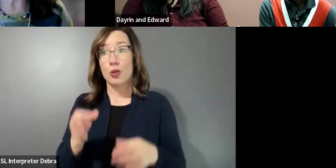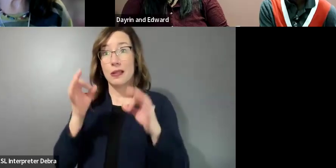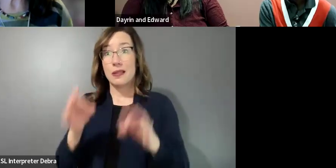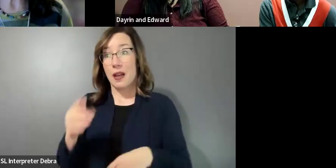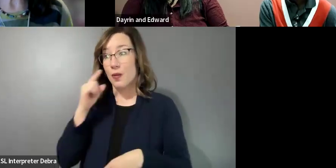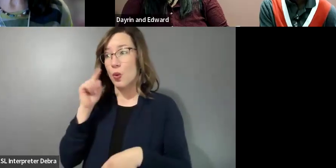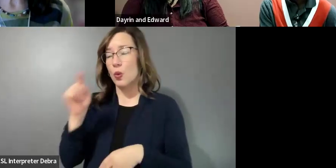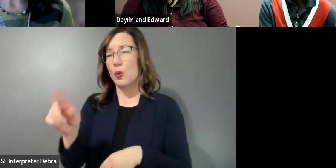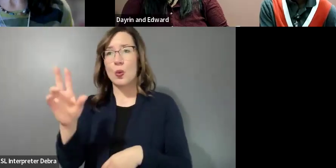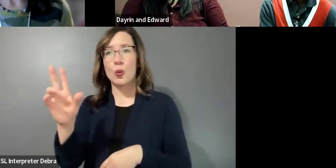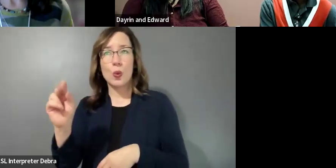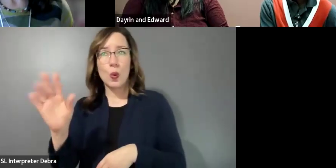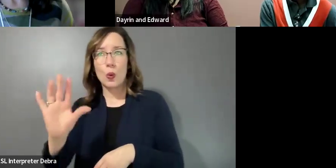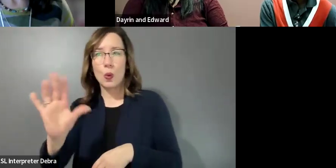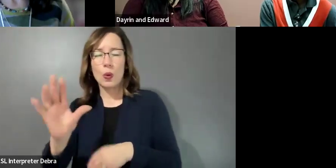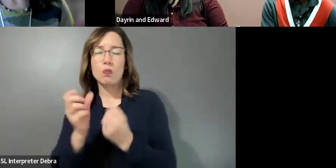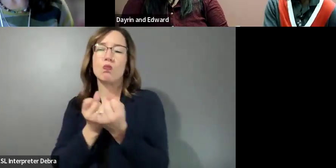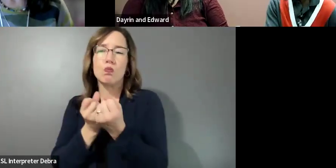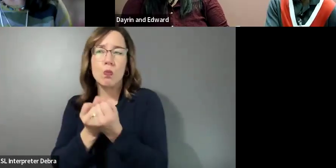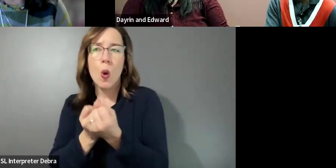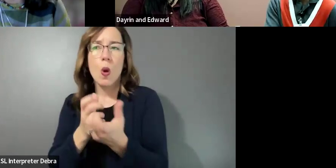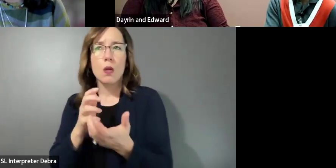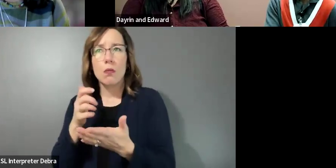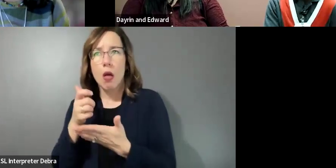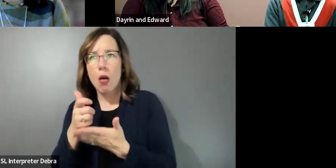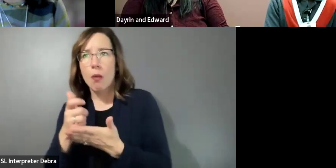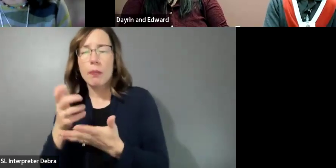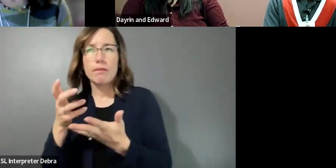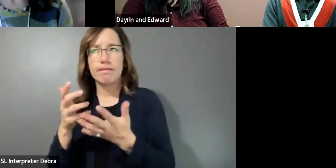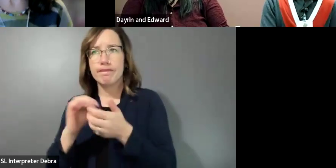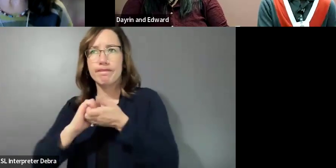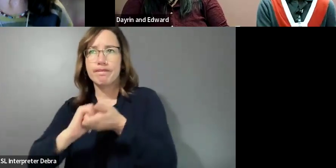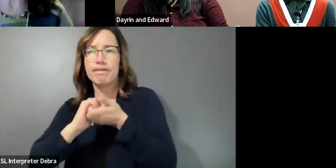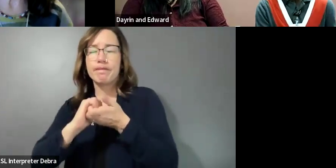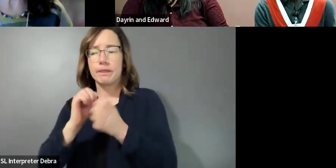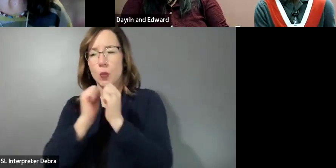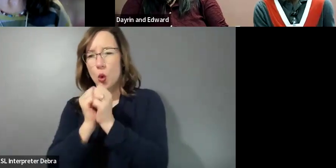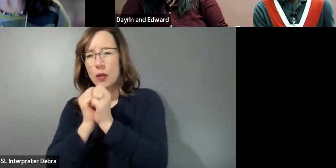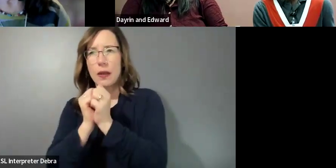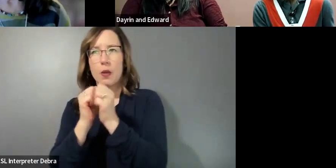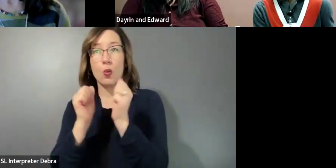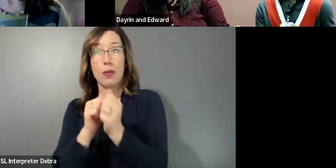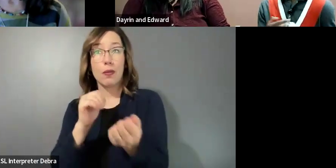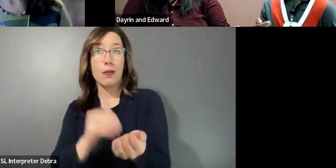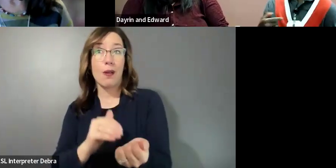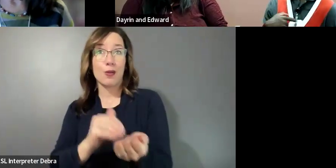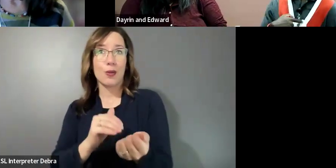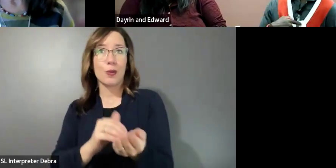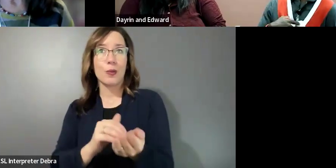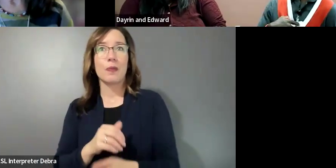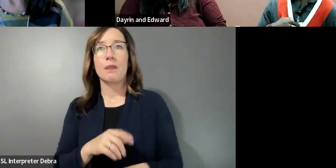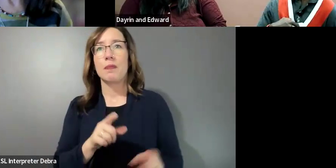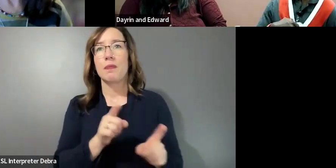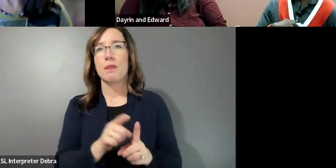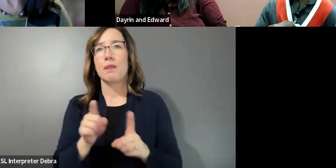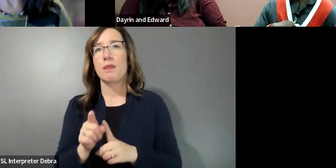you, is to just support you and help you to work together with the doctor. Also, I